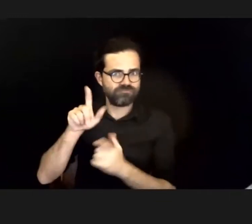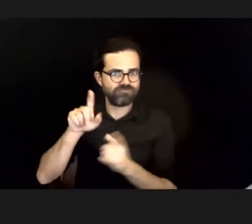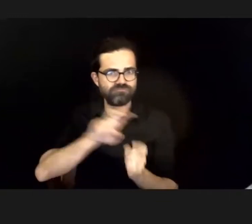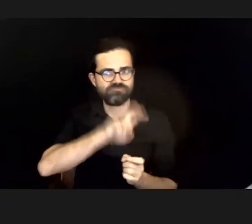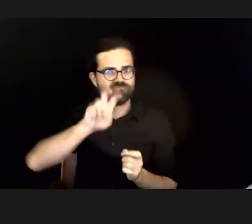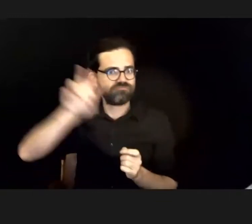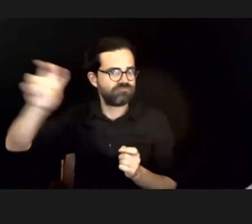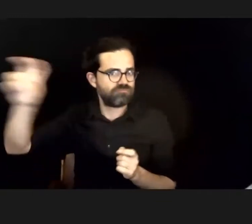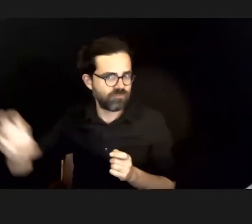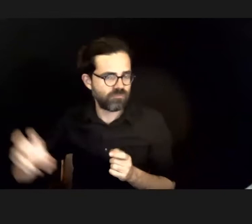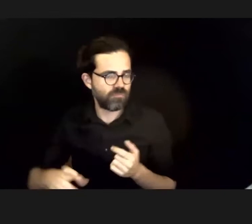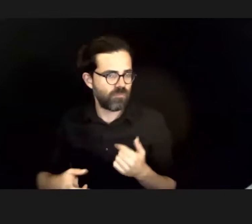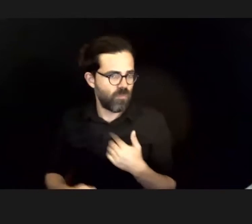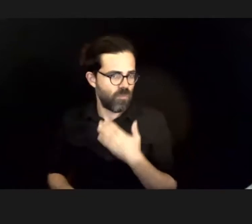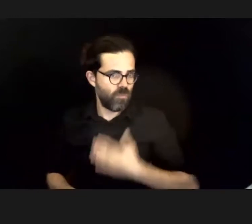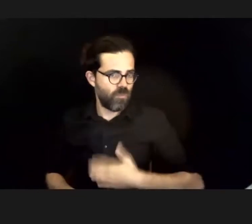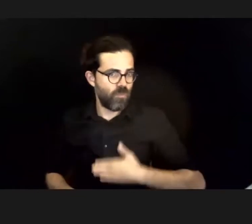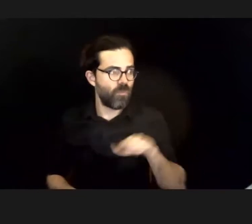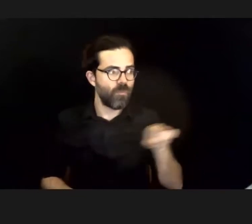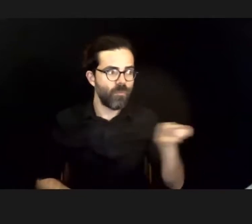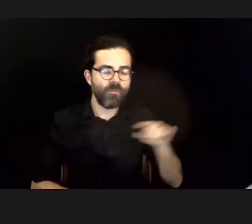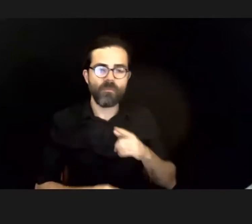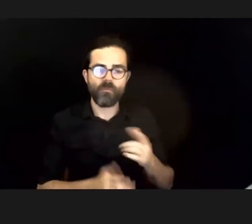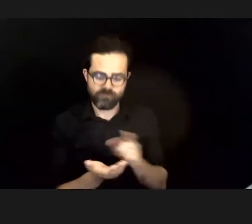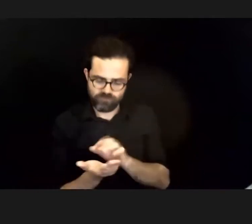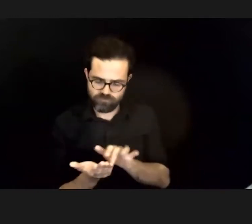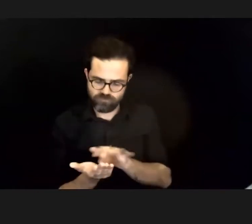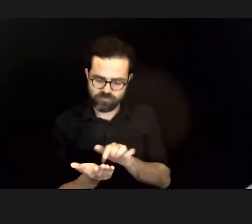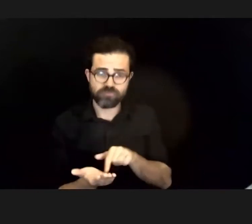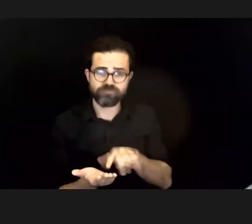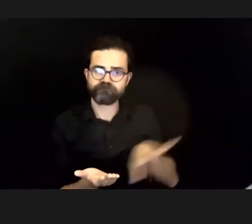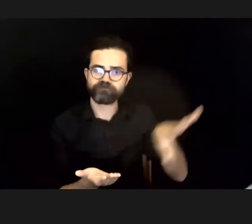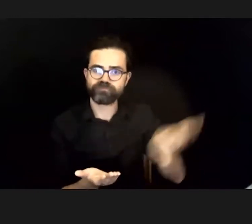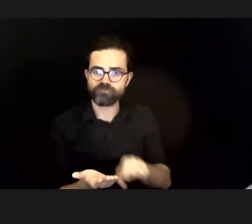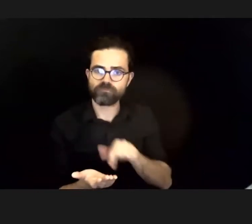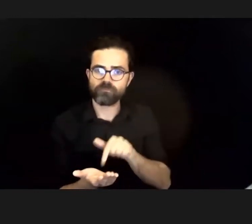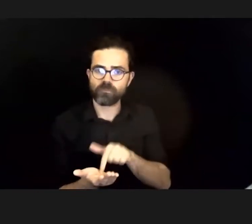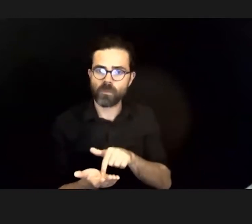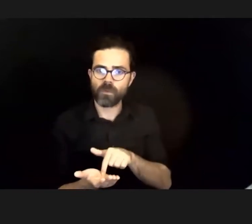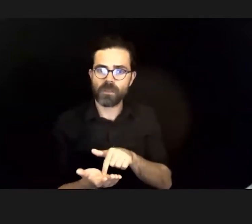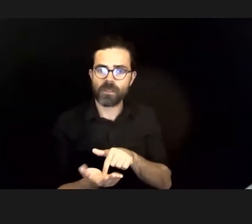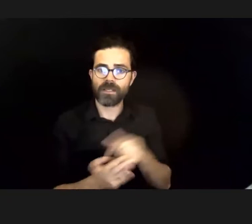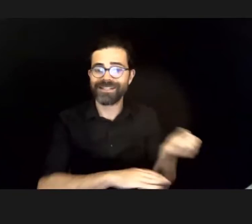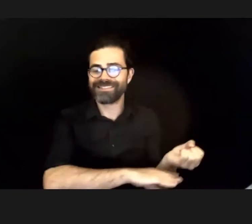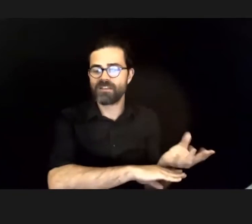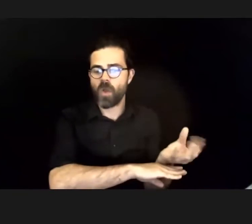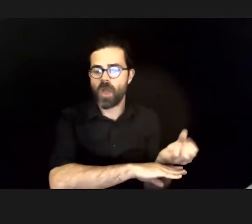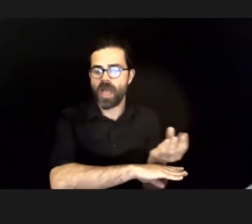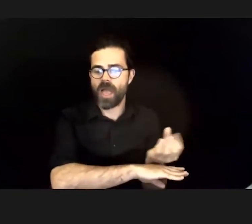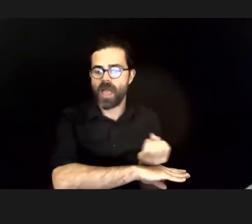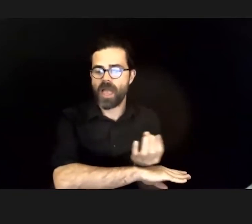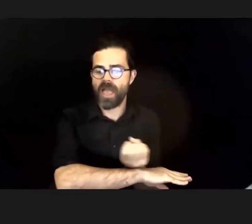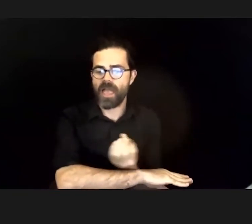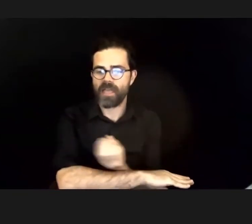to the train, to the train conductor that I'm arriving